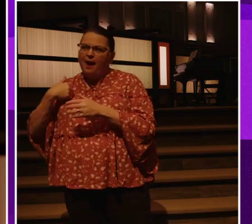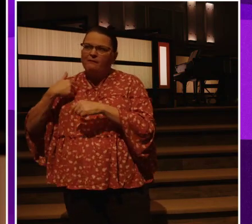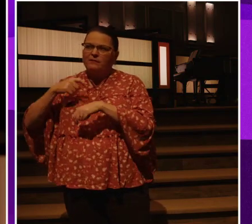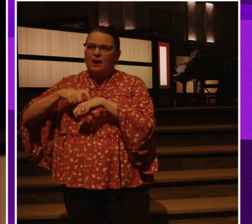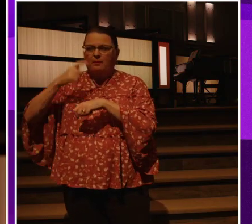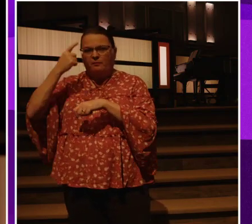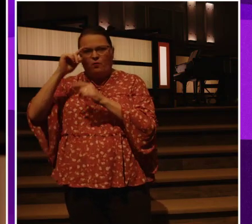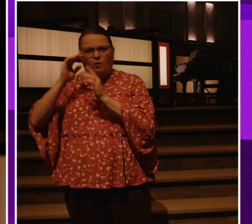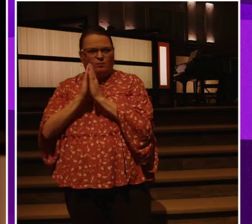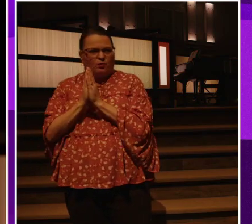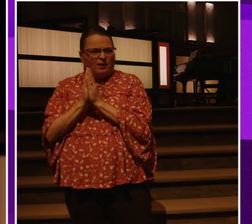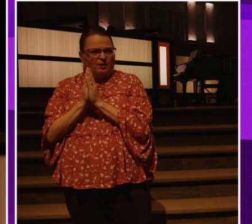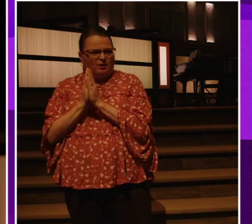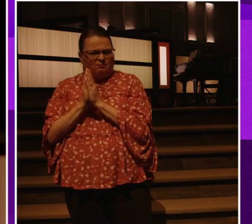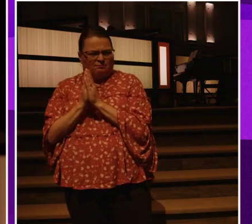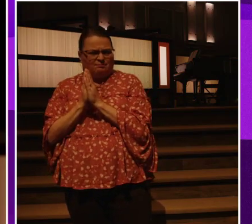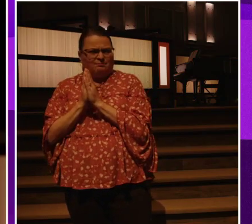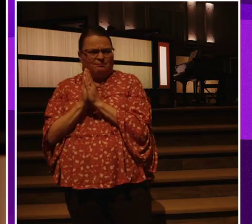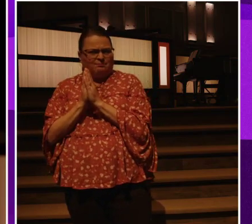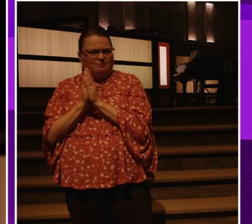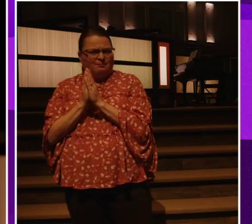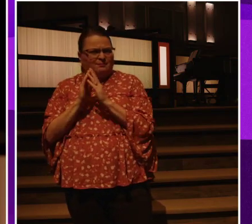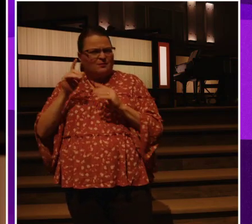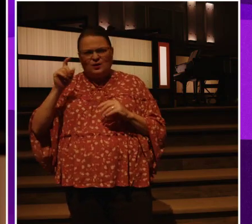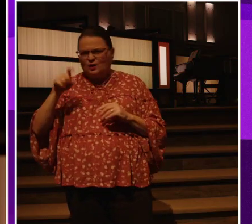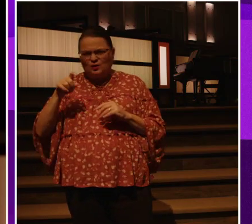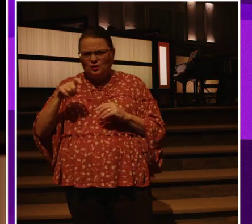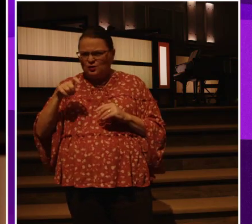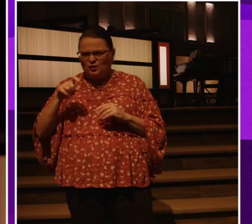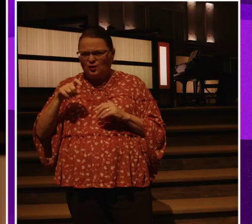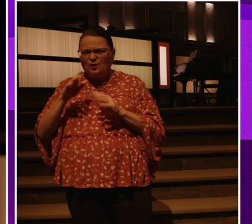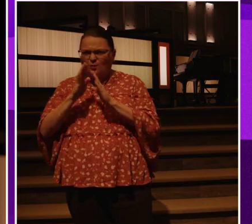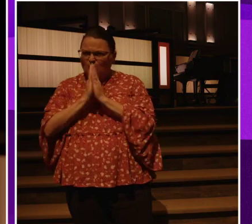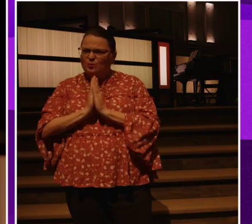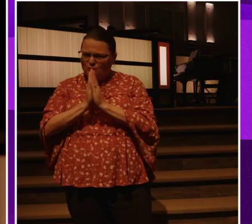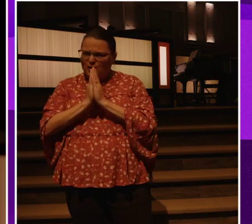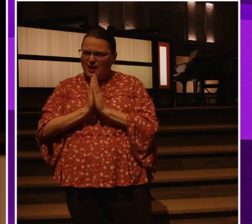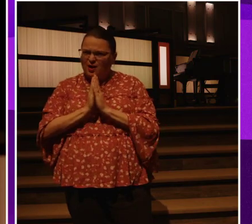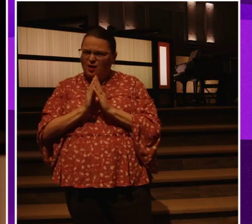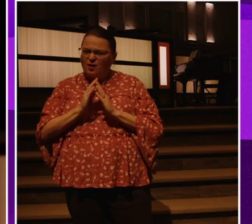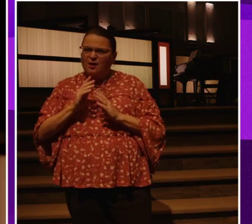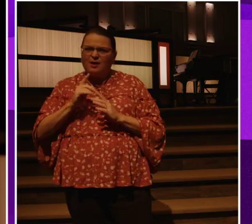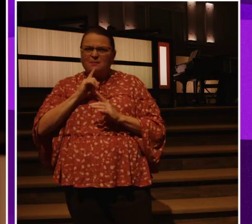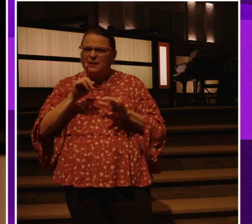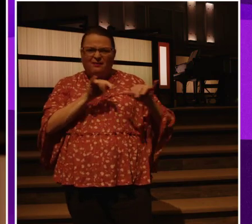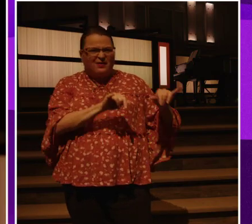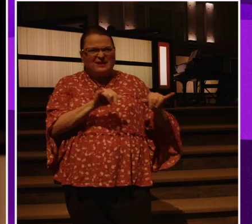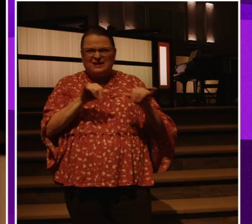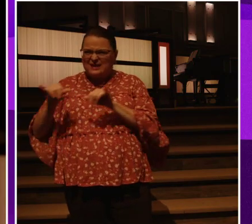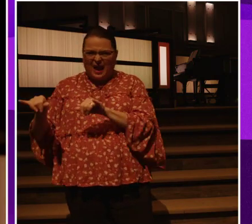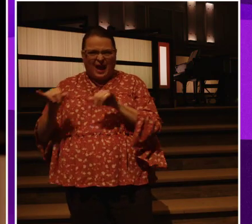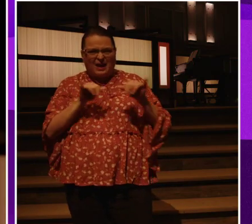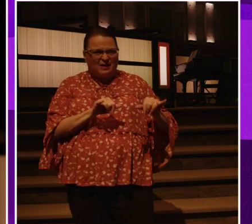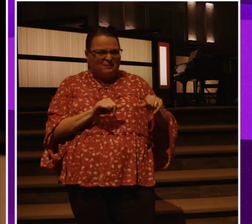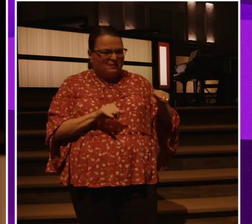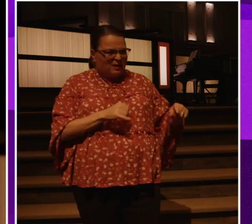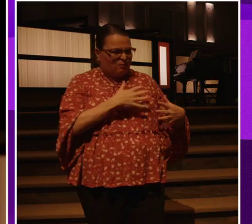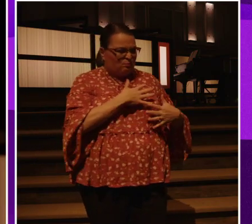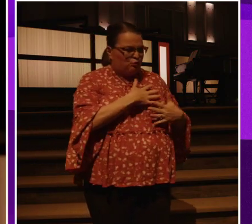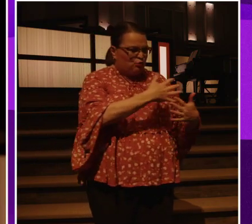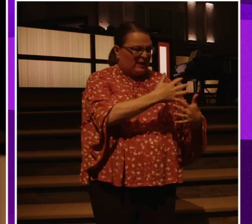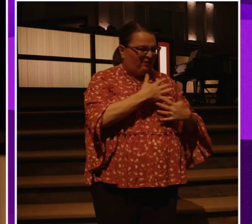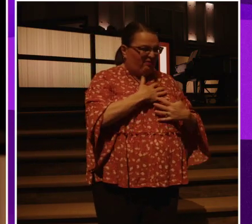pray? Should prayer not be to our spiritual life the same thing that breathing